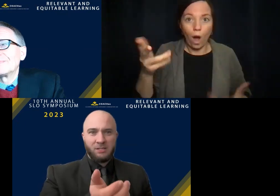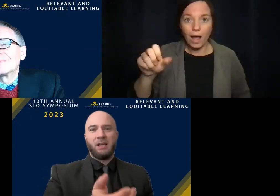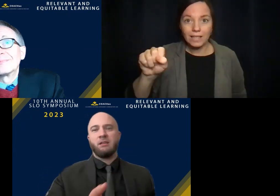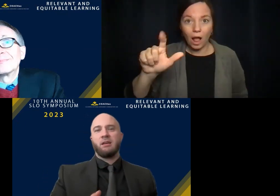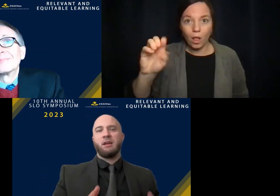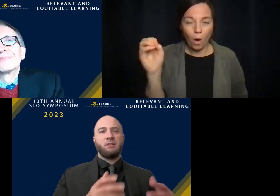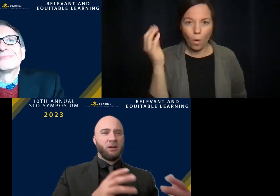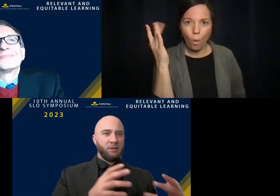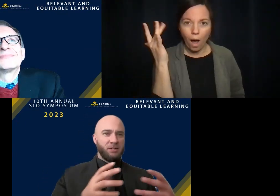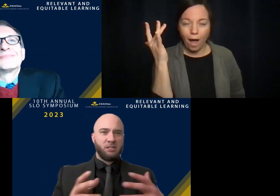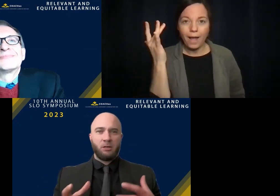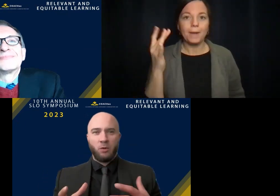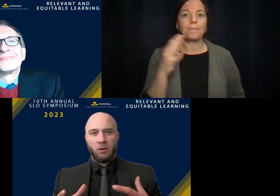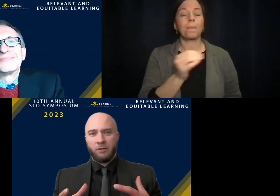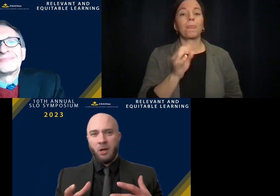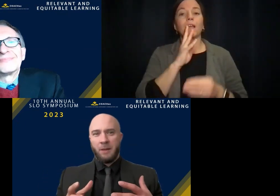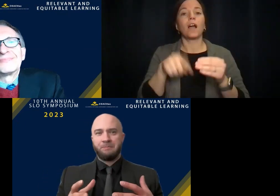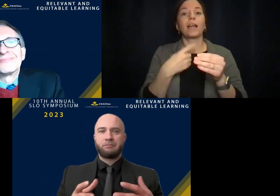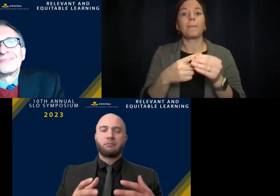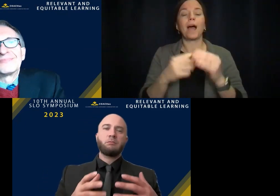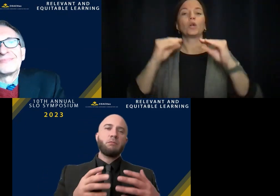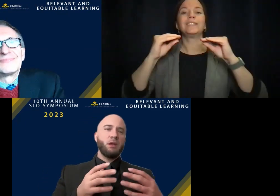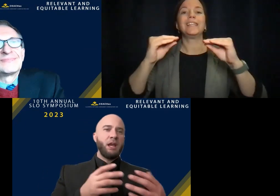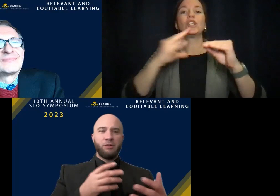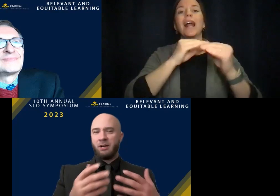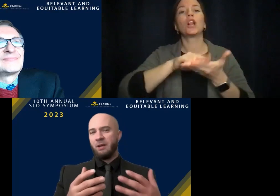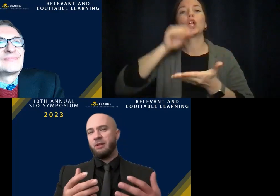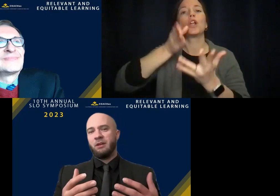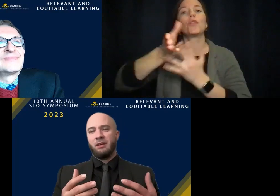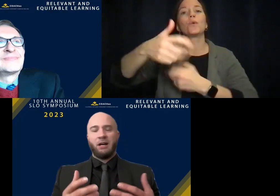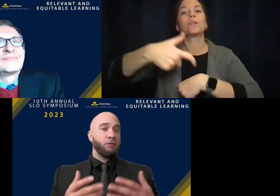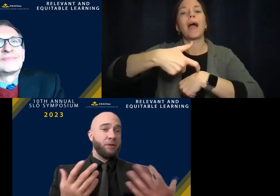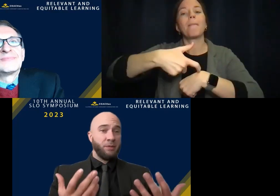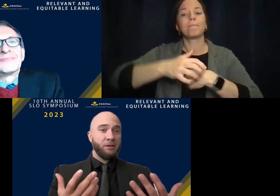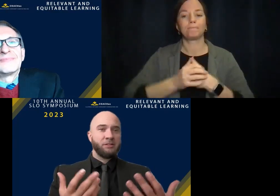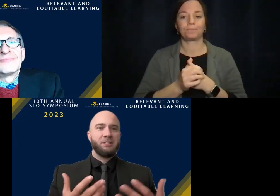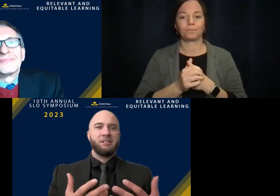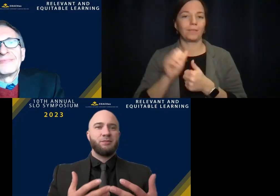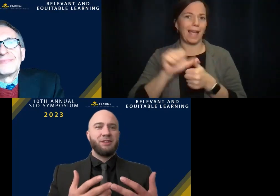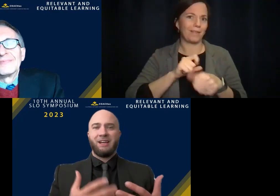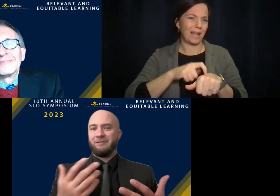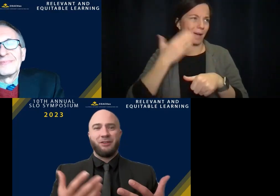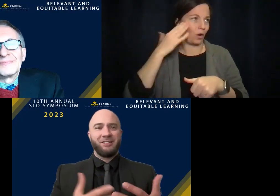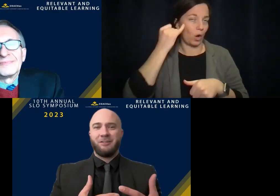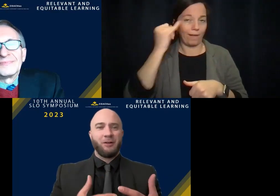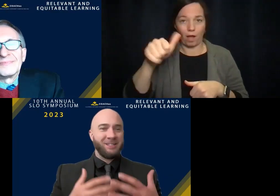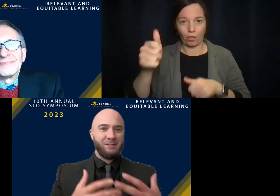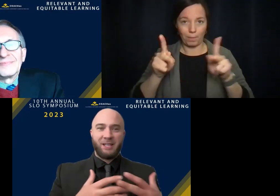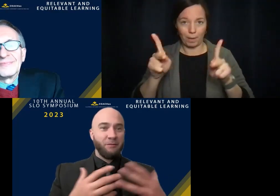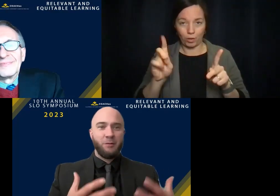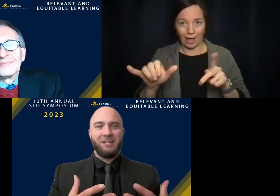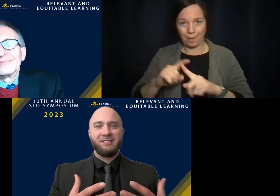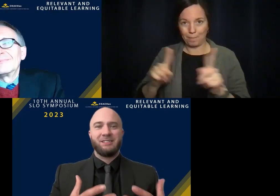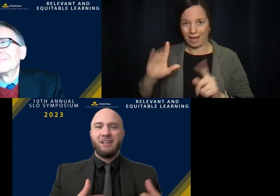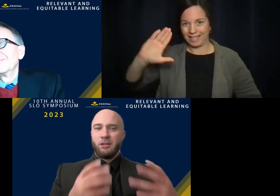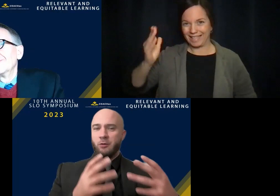doing this? And talking about teaching and learning over time. Every time, and I don't know if anybody else does this, but after talking to Yark, it seems